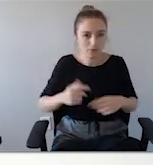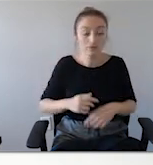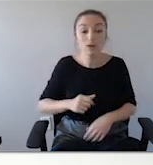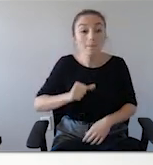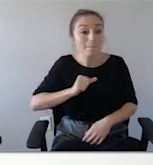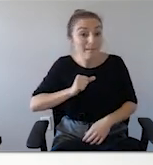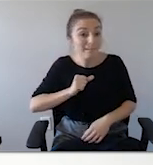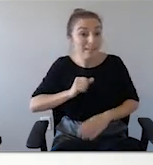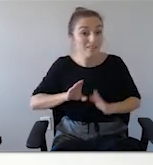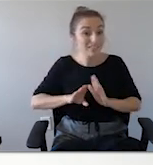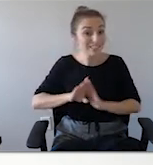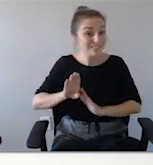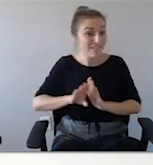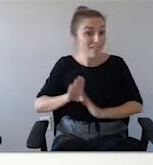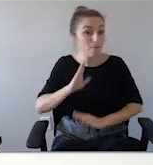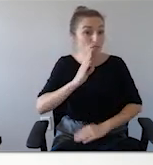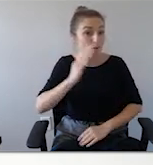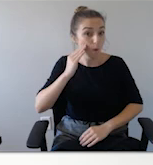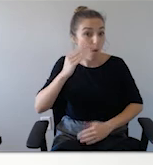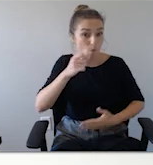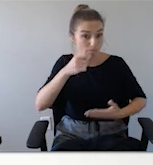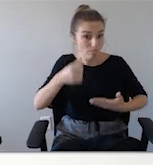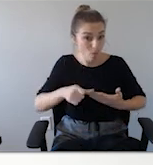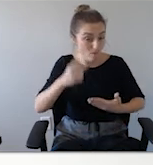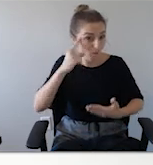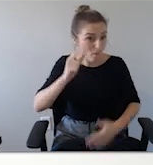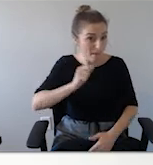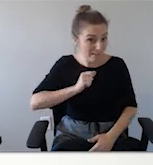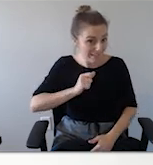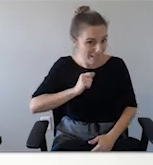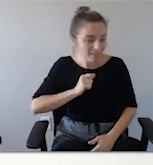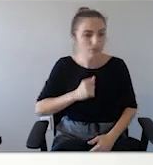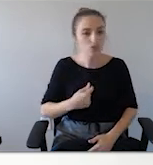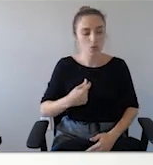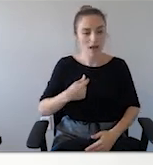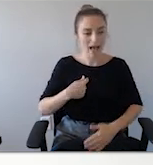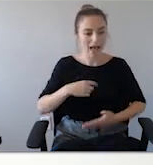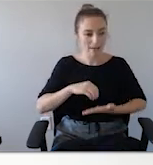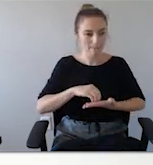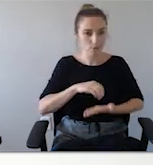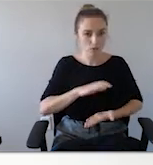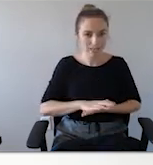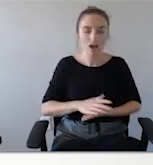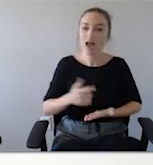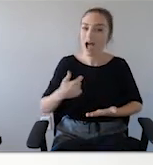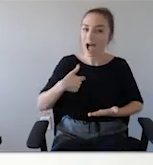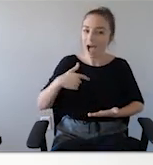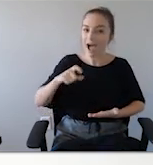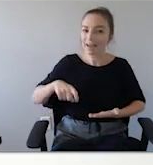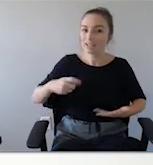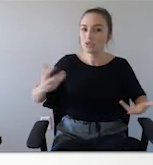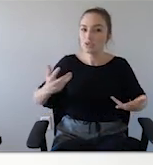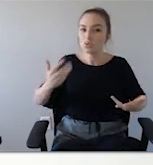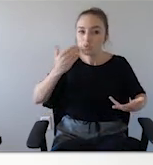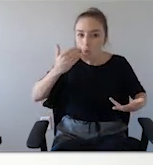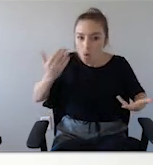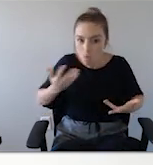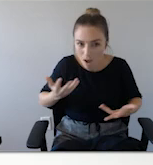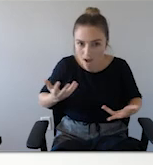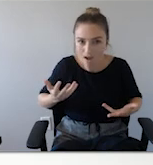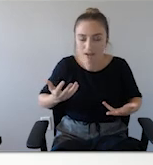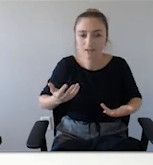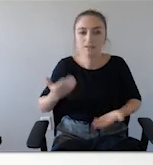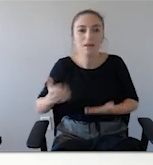because just because I thought it was important wasn't necessarily that the teacher thought it was important. So I would create my own. I would make it as short and simple